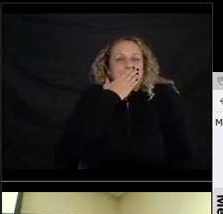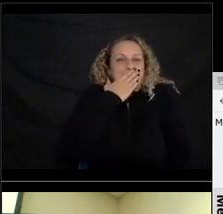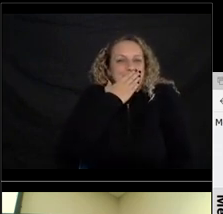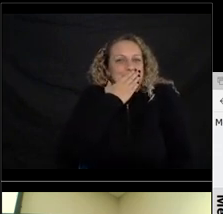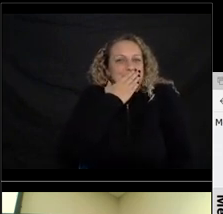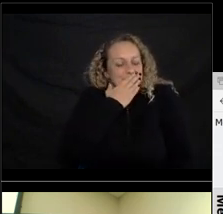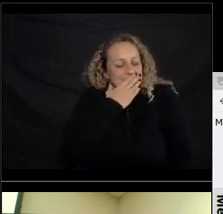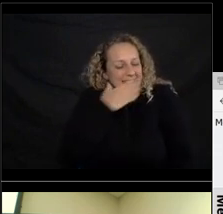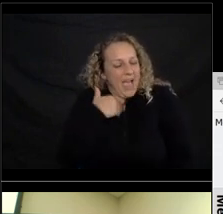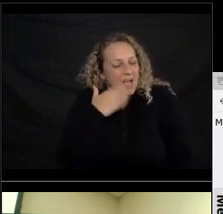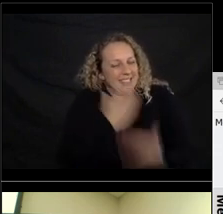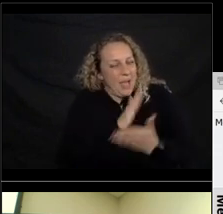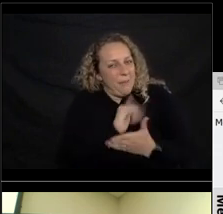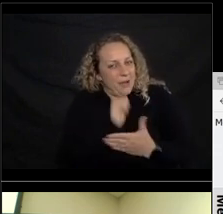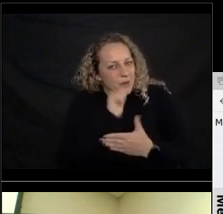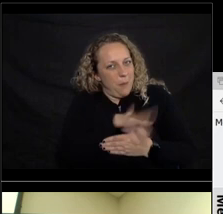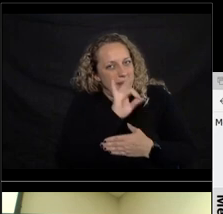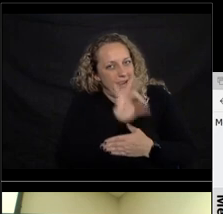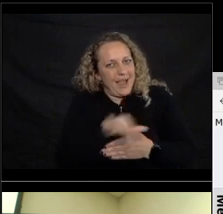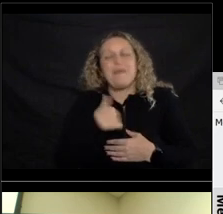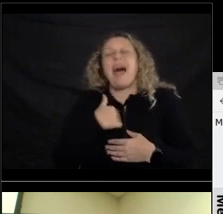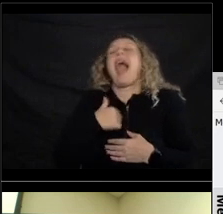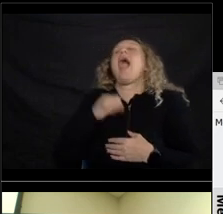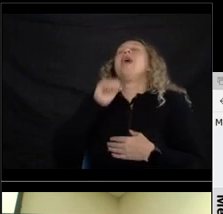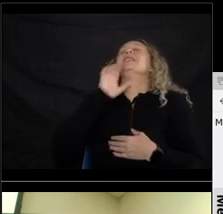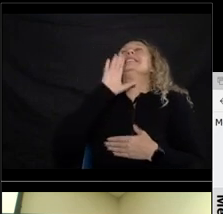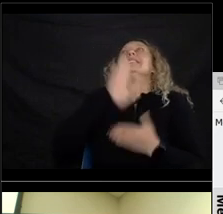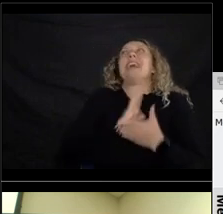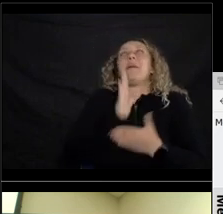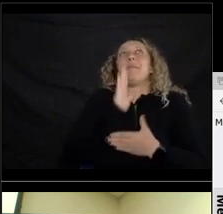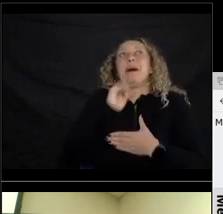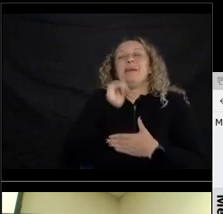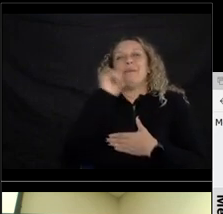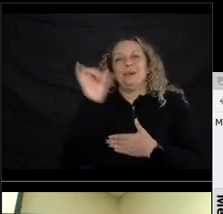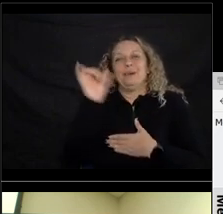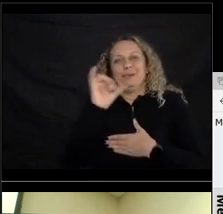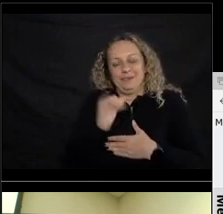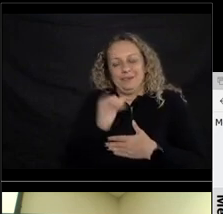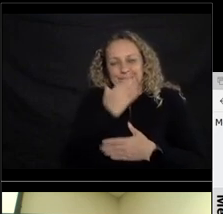I'll swing by tomorrow and pick all that up. I'll swing by tomorrow too. Yeah, it's